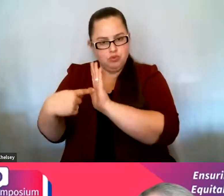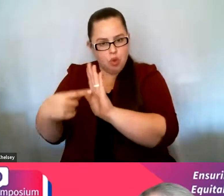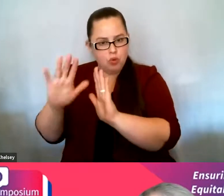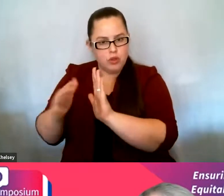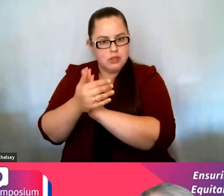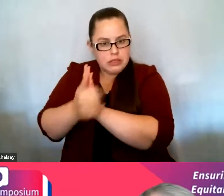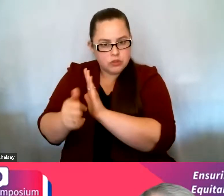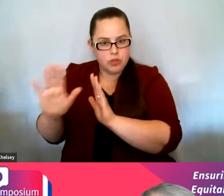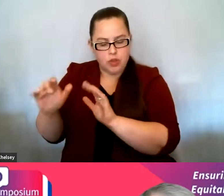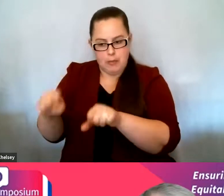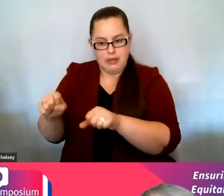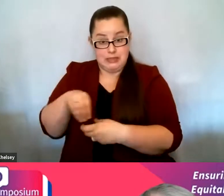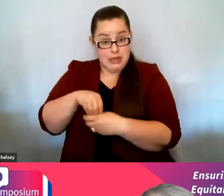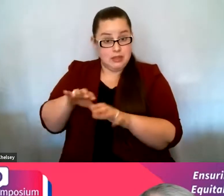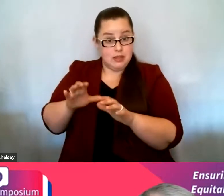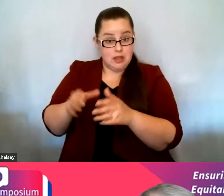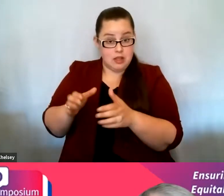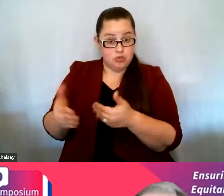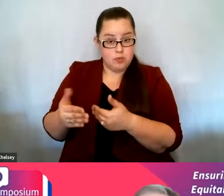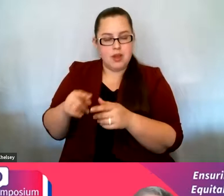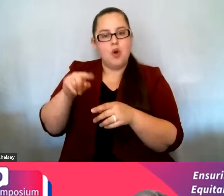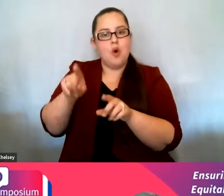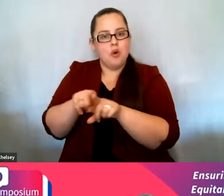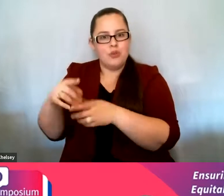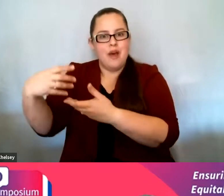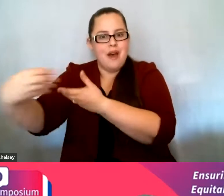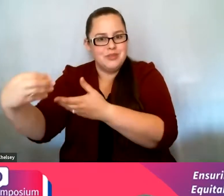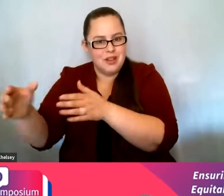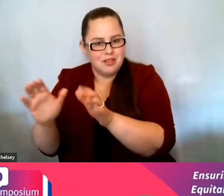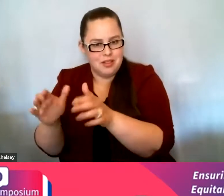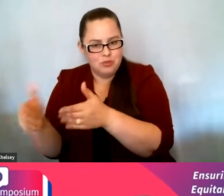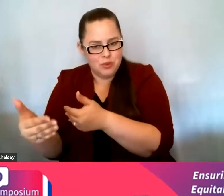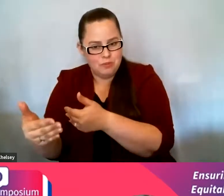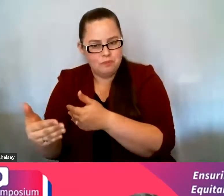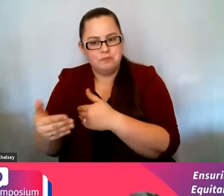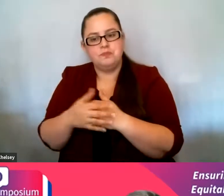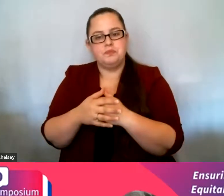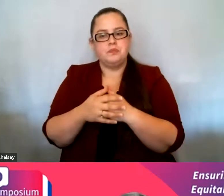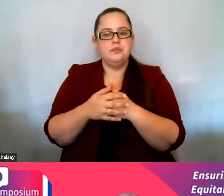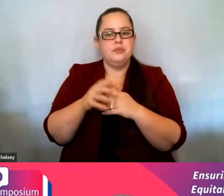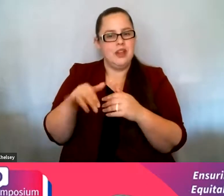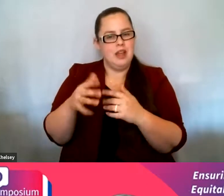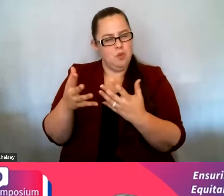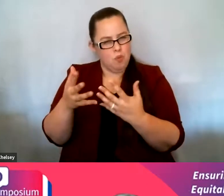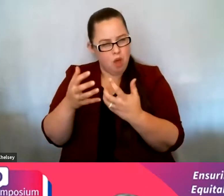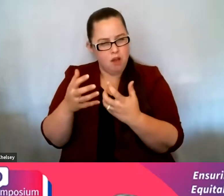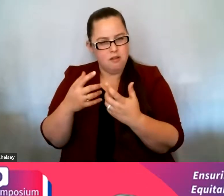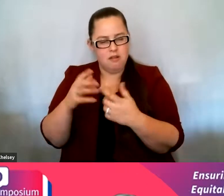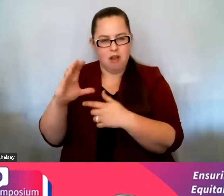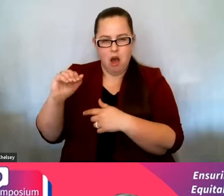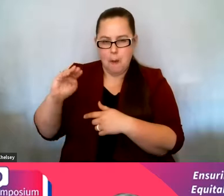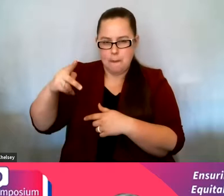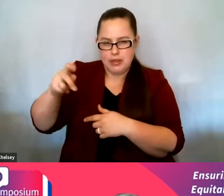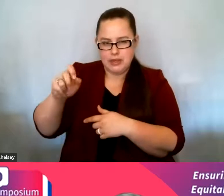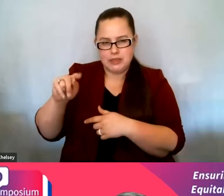and outside of the classroom. So it's really about leveraging this opportunity for competency-based education to really push us and